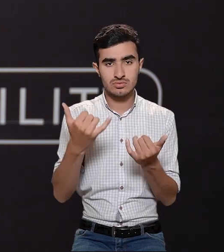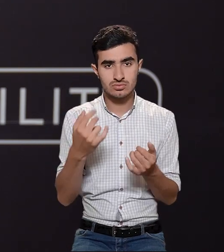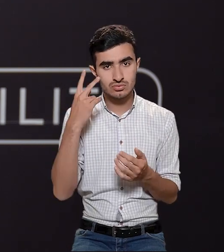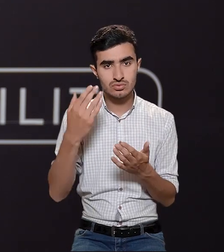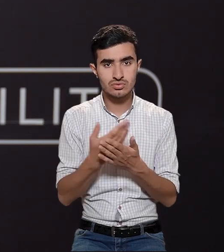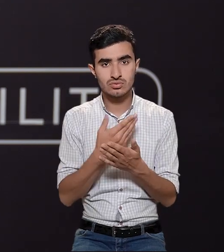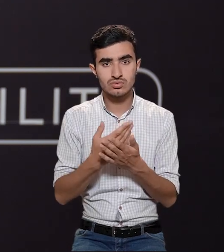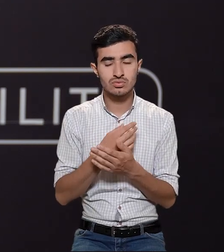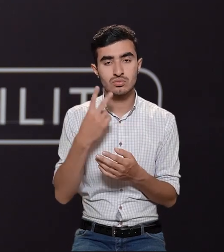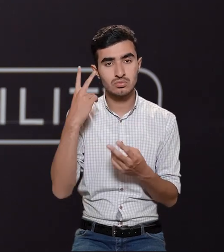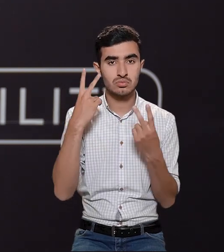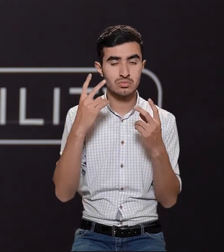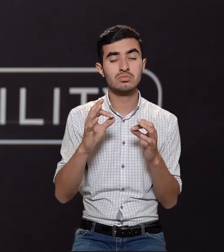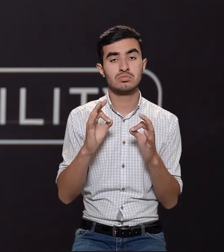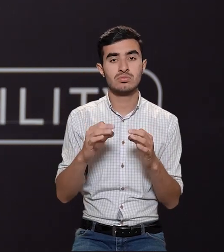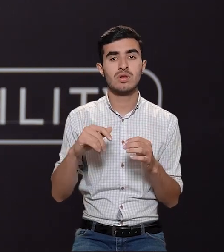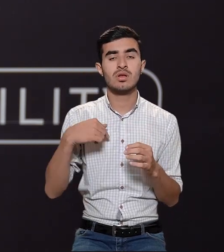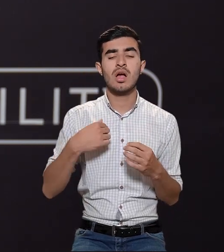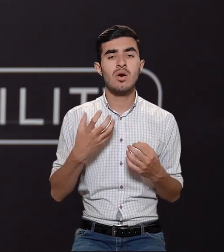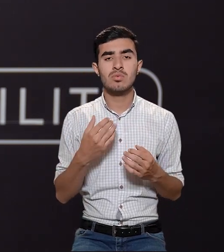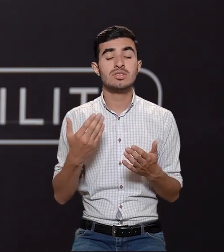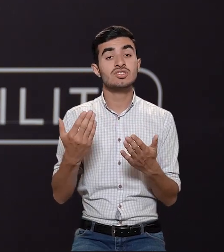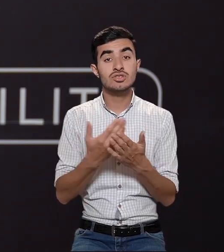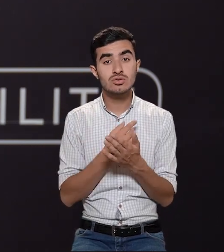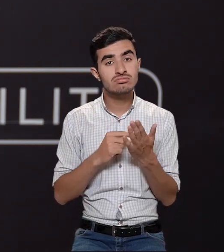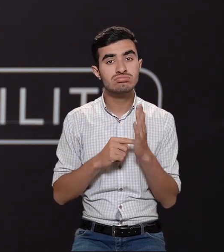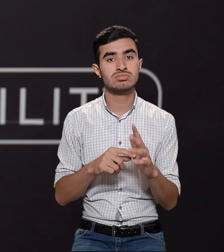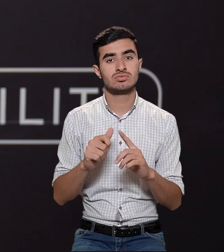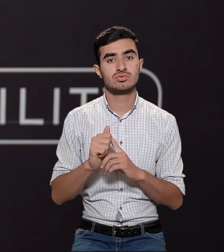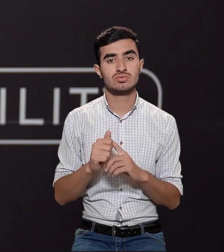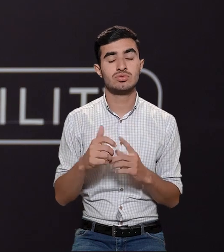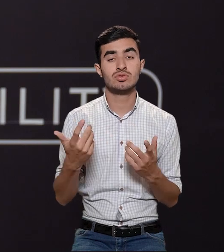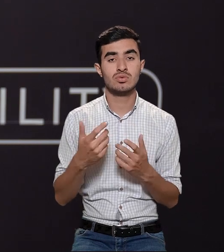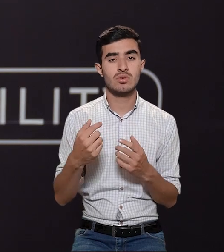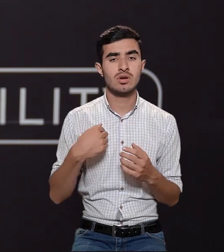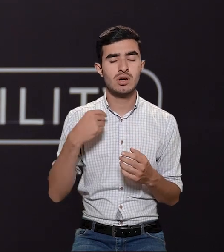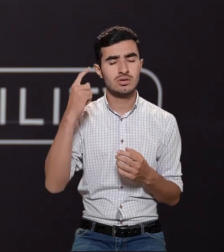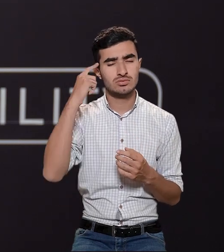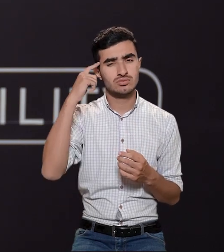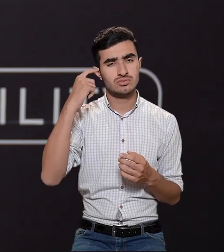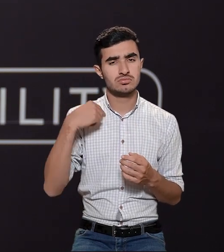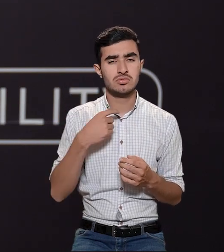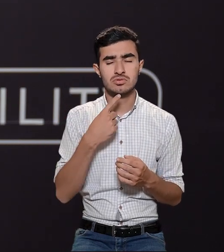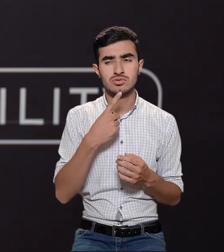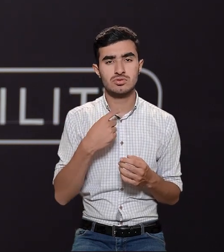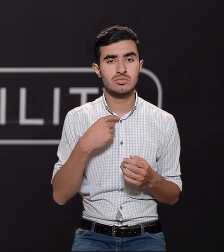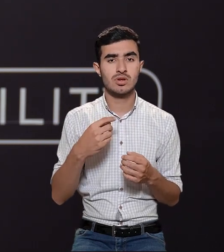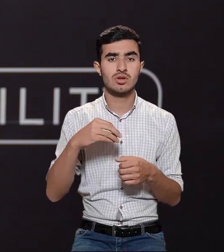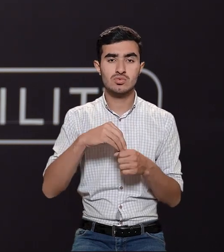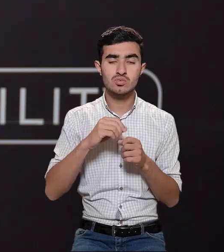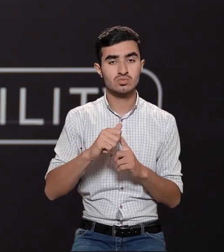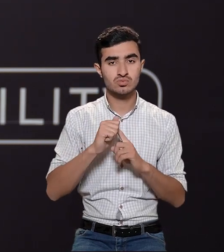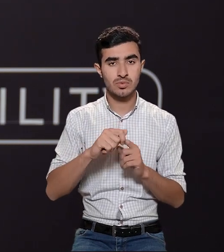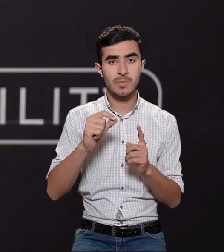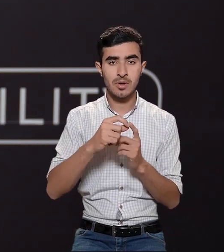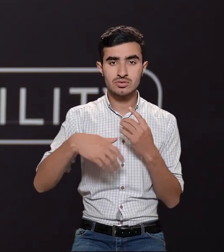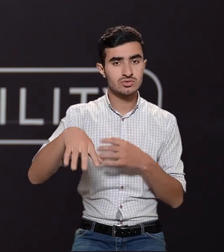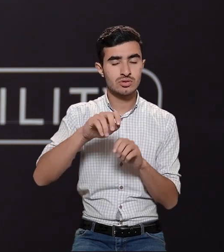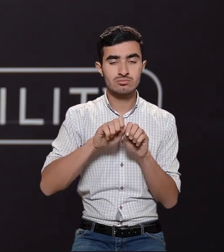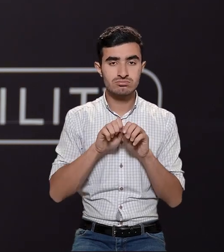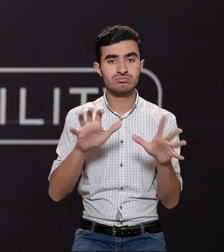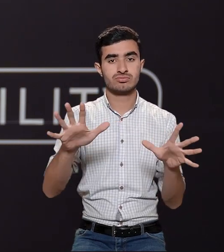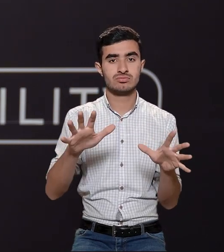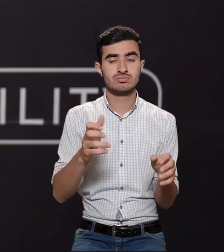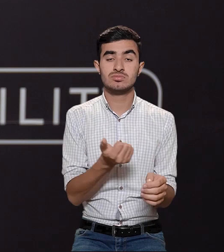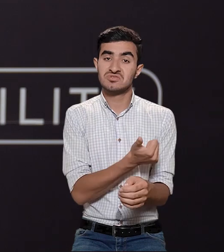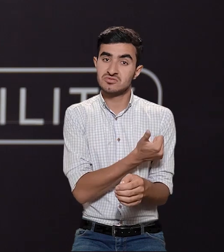And because in England, it was very common to give epidurals for painless delivery. So I said, I have to introduce this